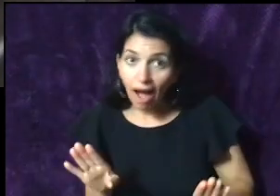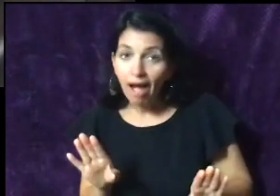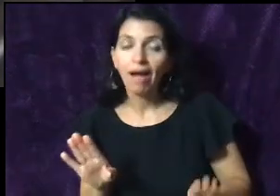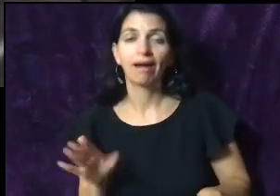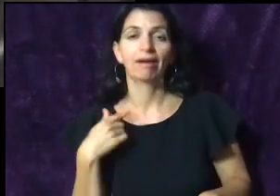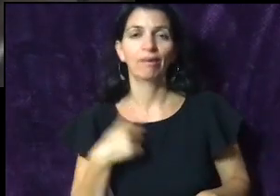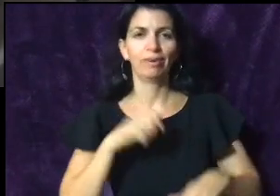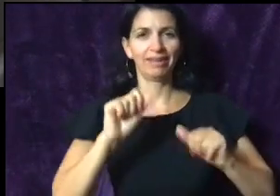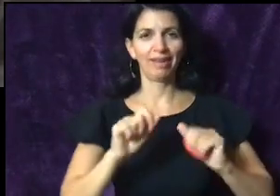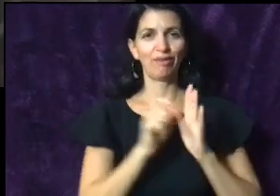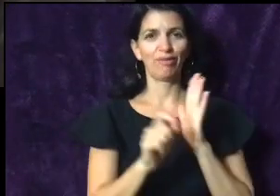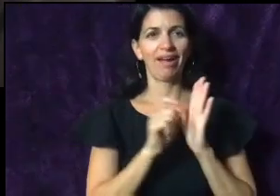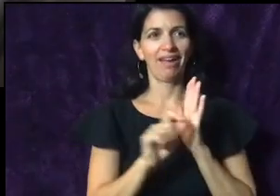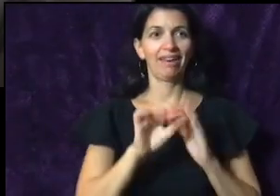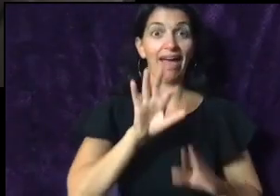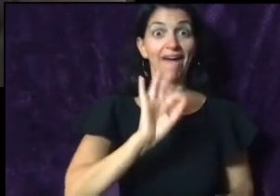write